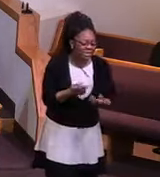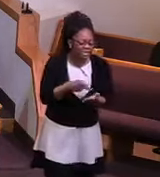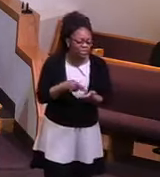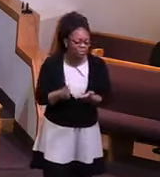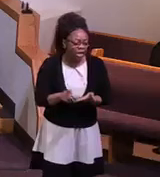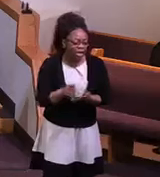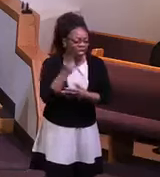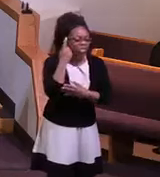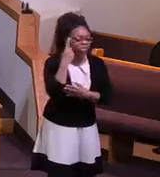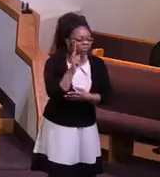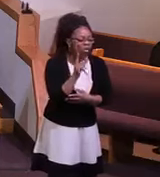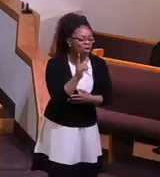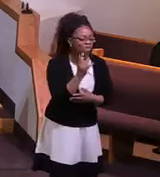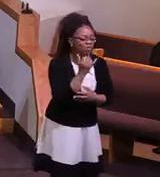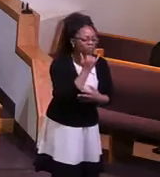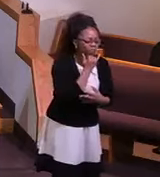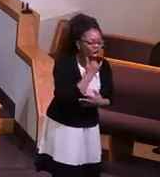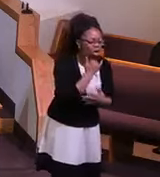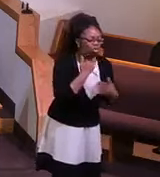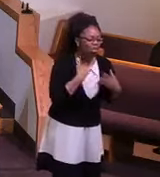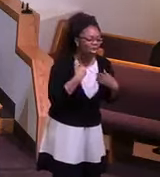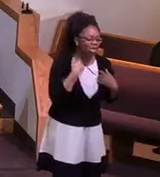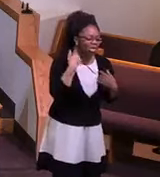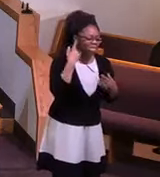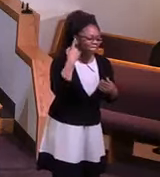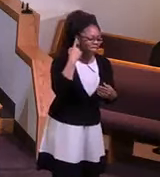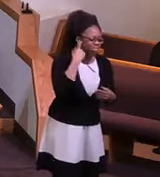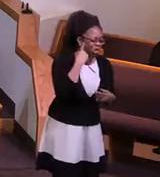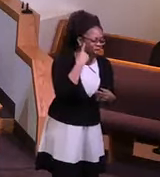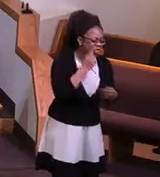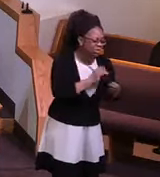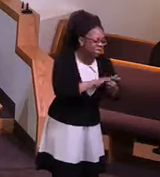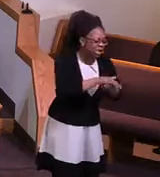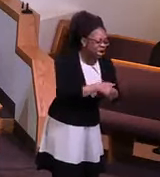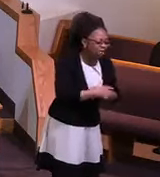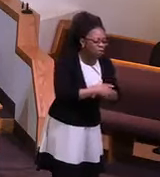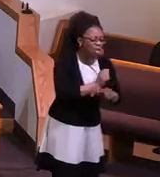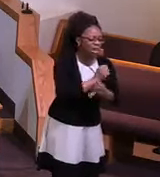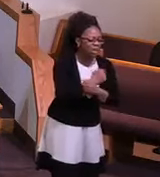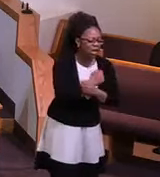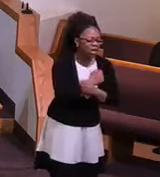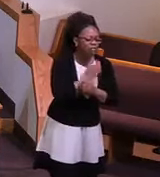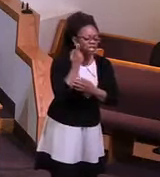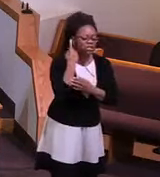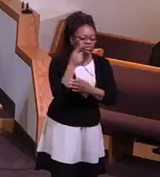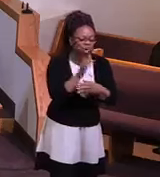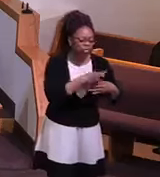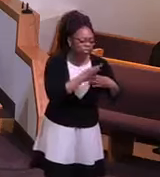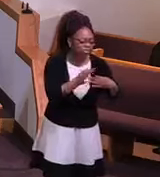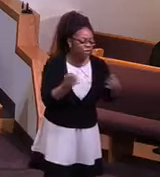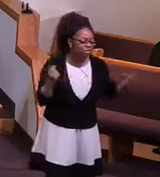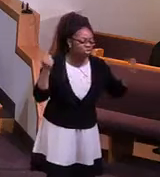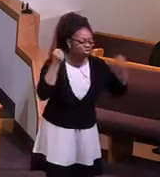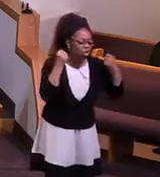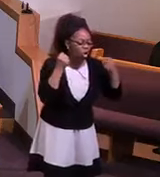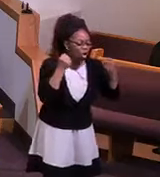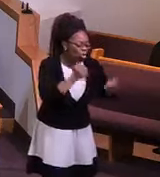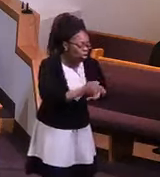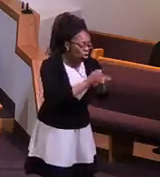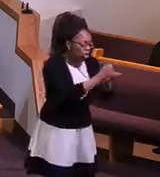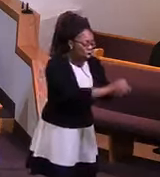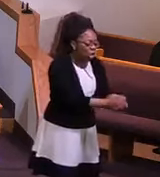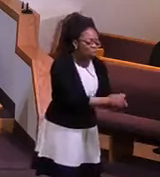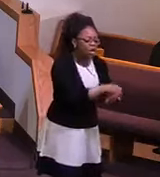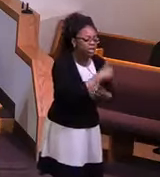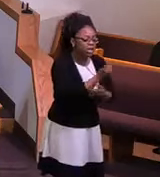flawed who have their faults covered by love. It is for the spiritual strong who reach down to help someone else up. There is